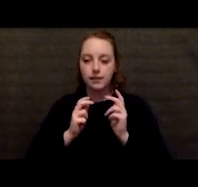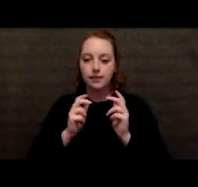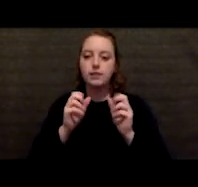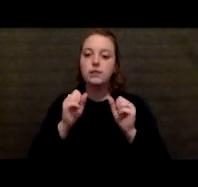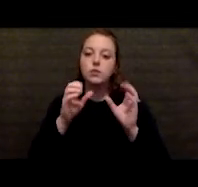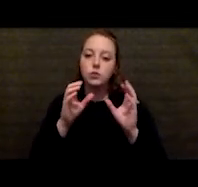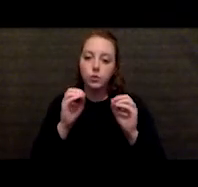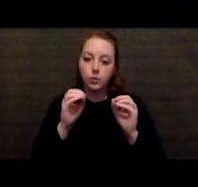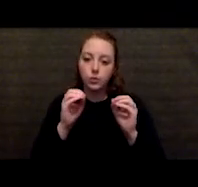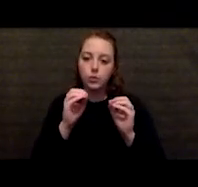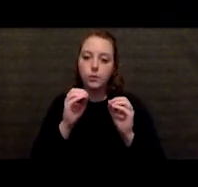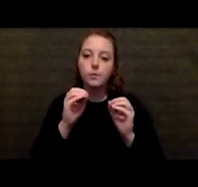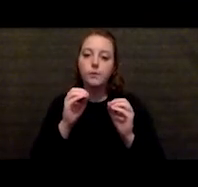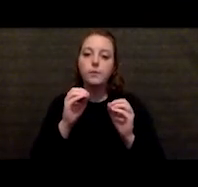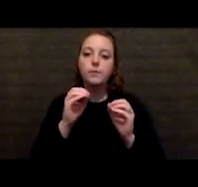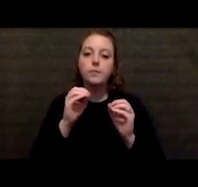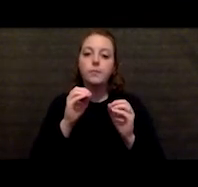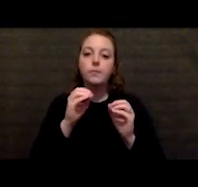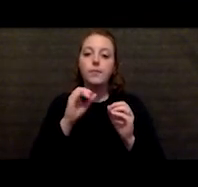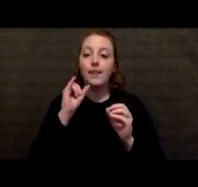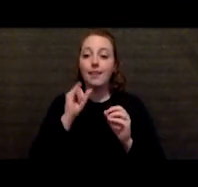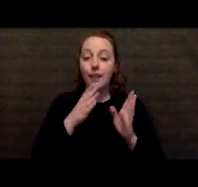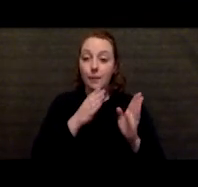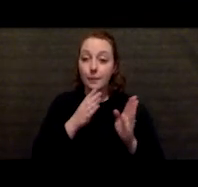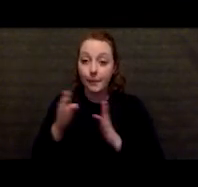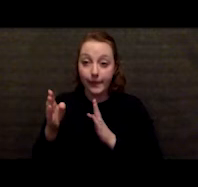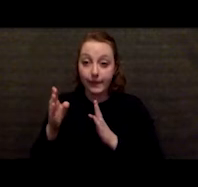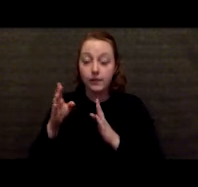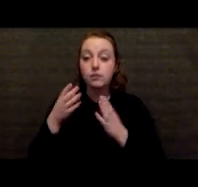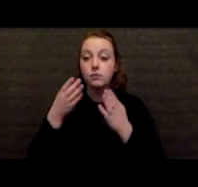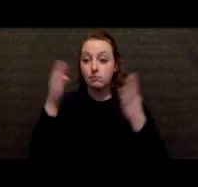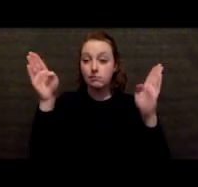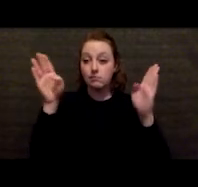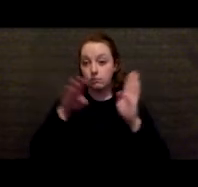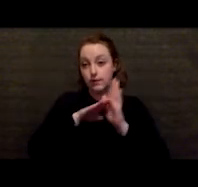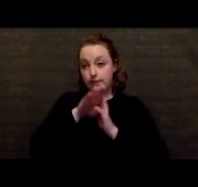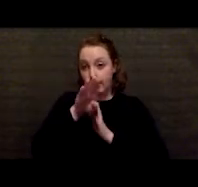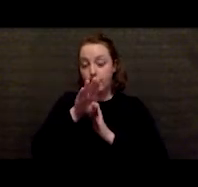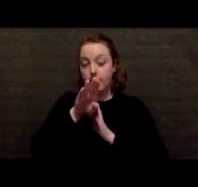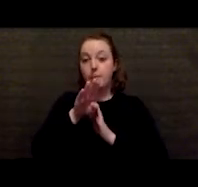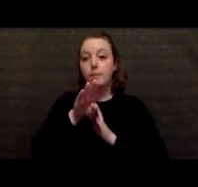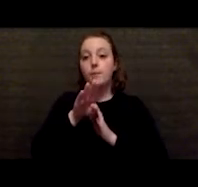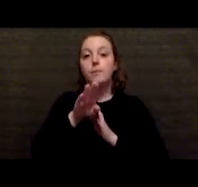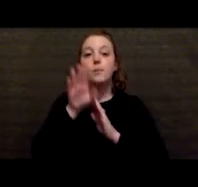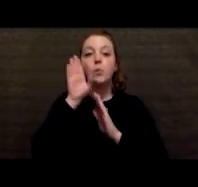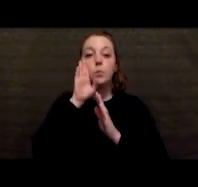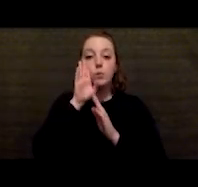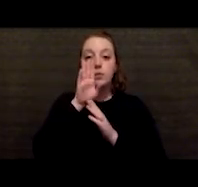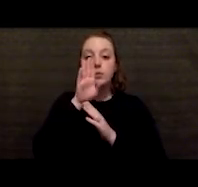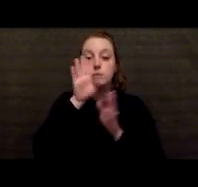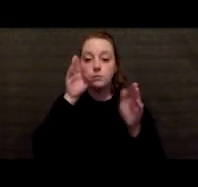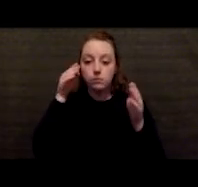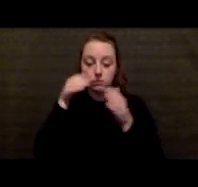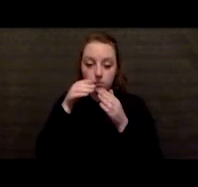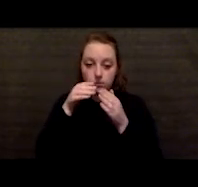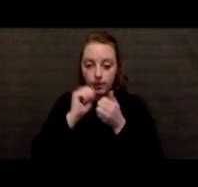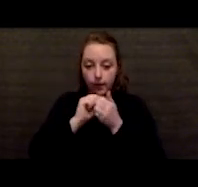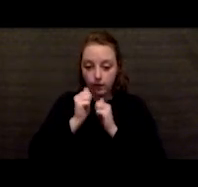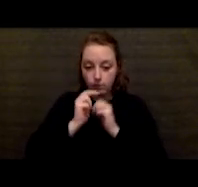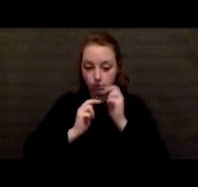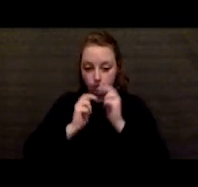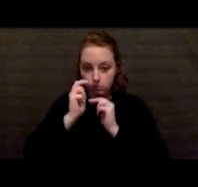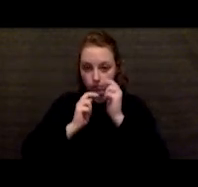that as the master plan is developed, and then when it moves to a construction phasing plan, there's a lot